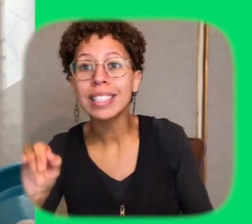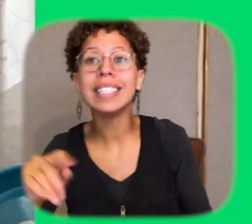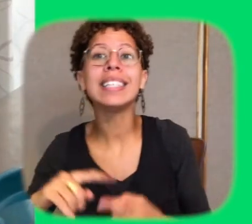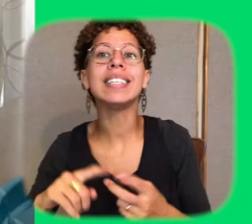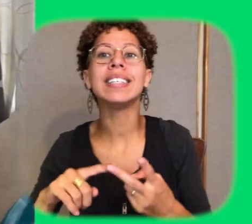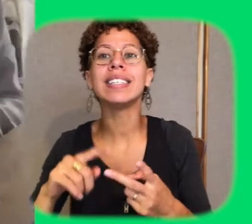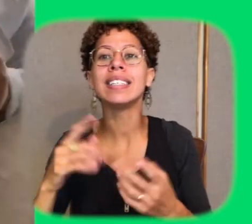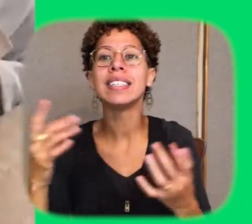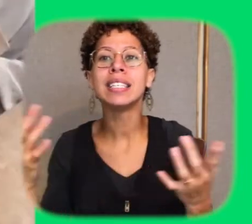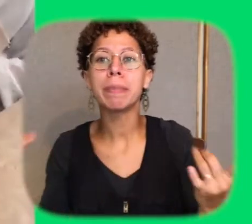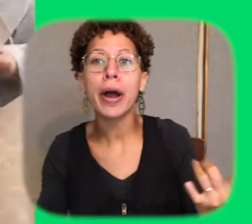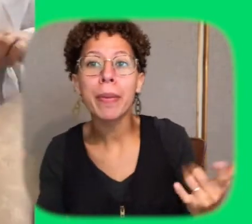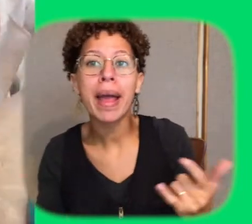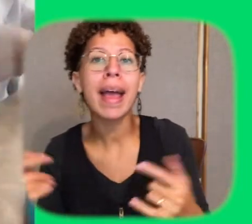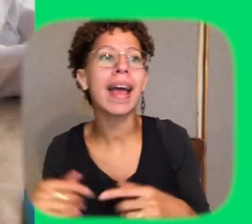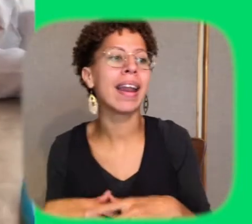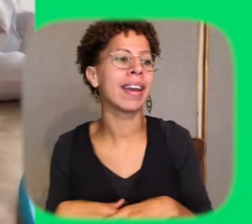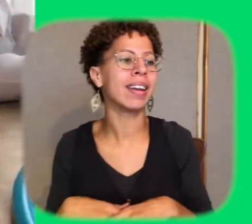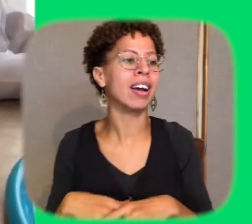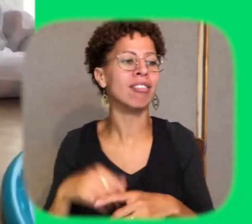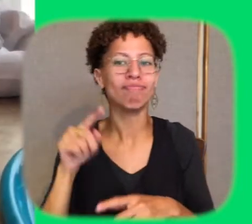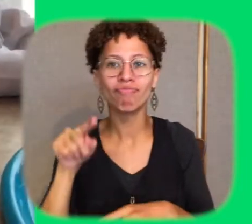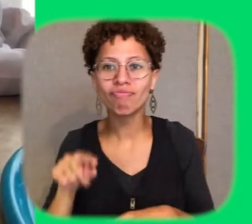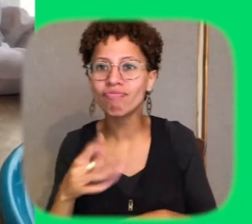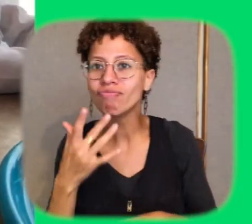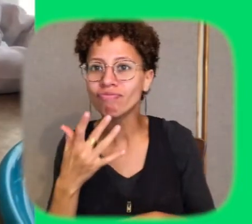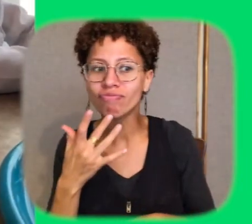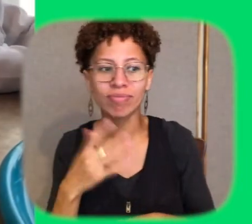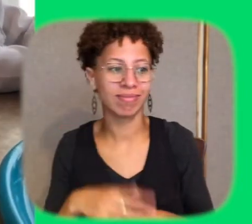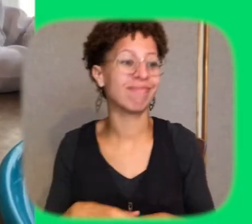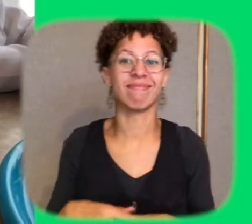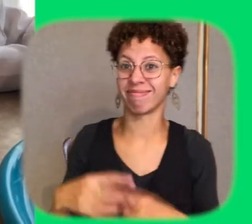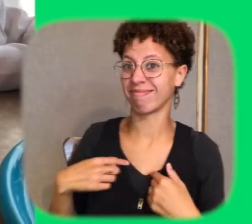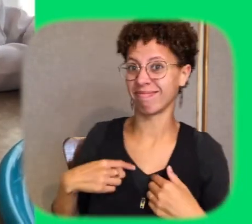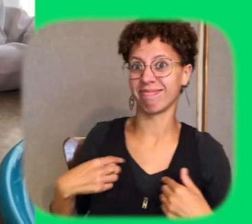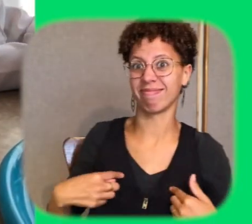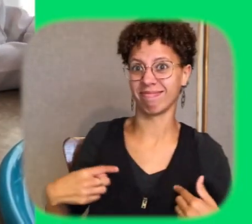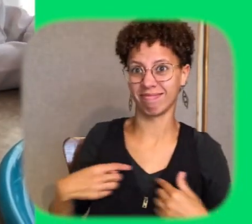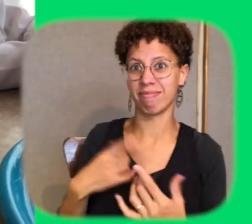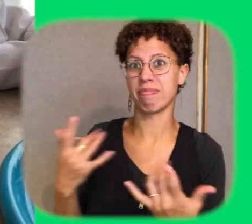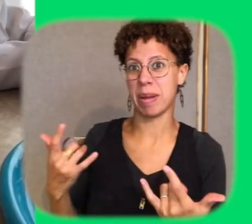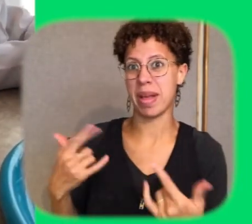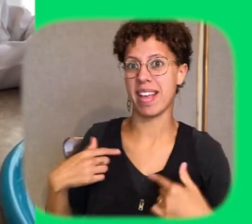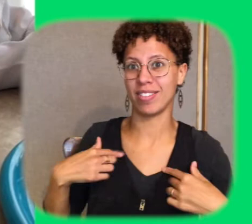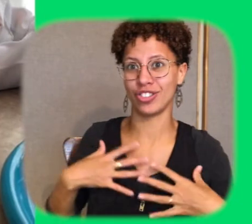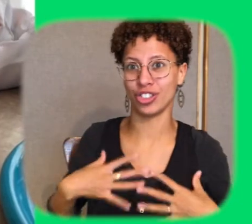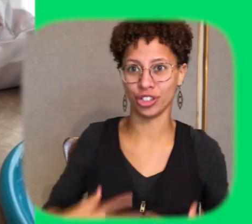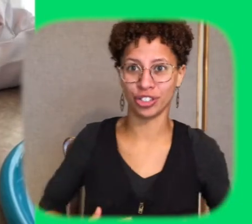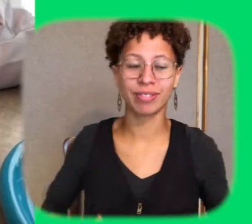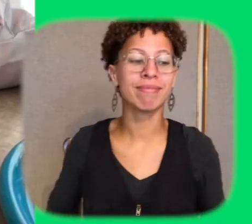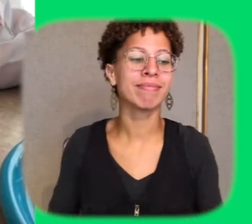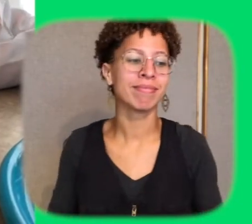Yeah. Hey. Yeah, that is good, because you have the Spider-Man shirt on. And we also have Lucas and Matas are watching for the